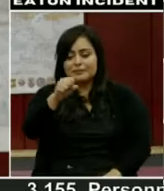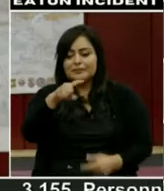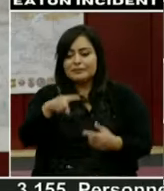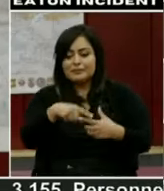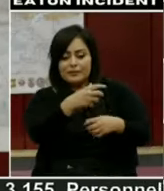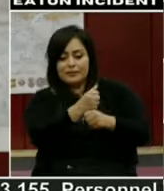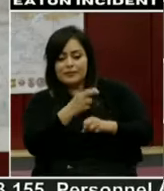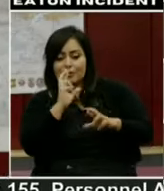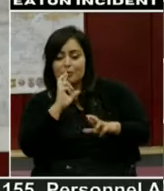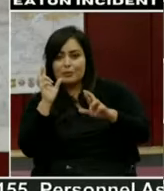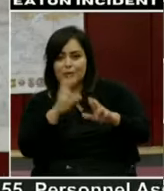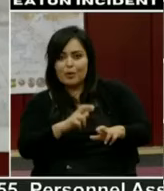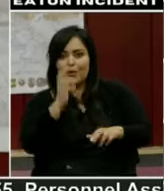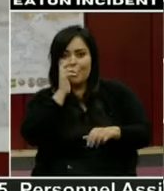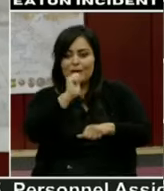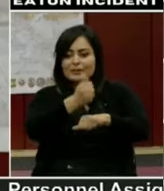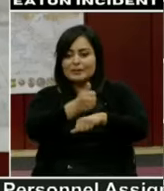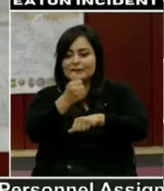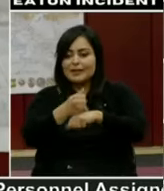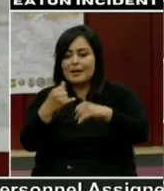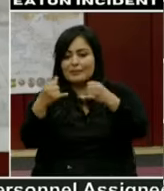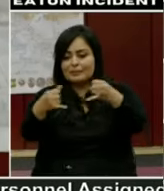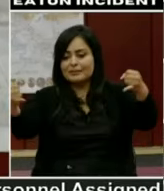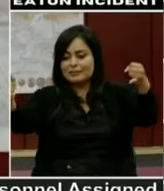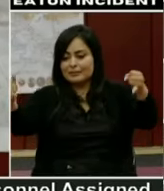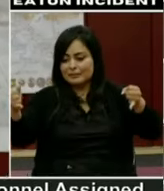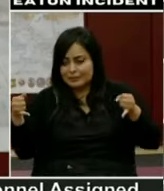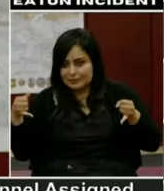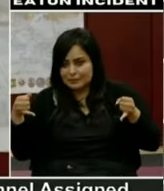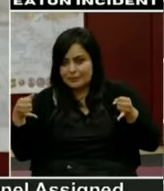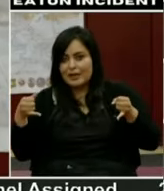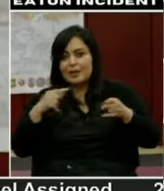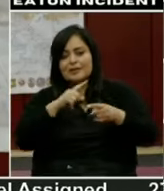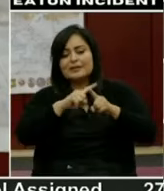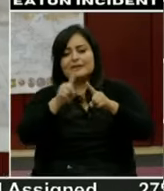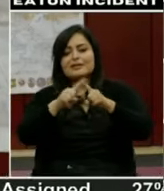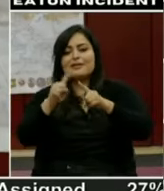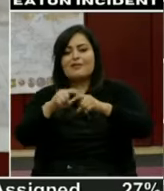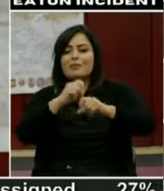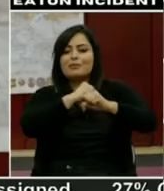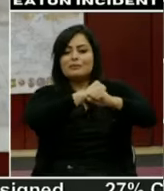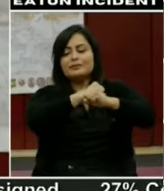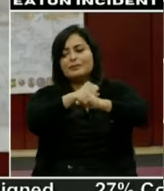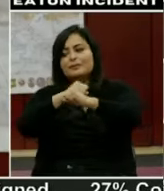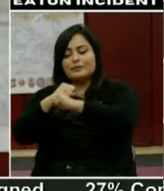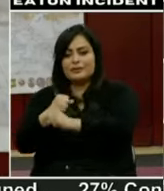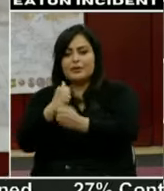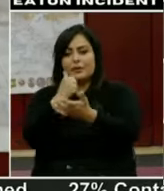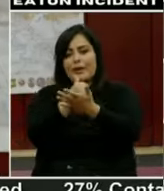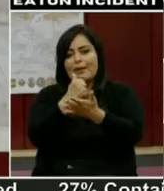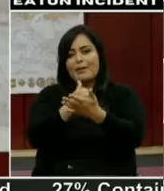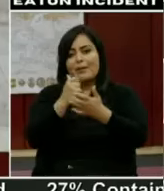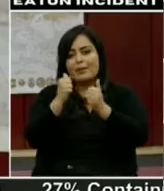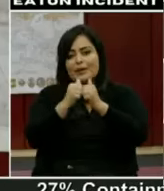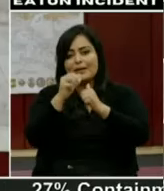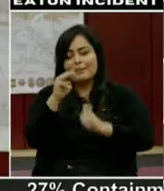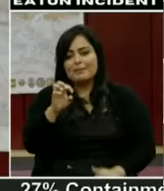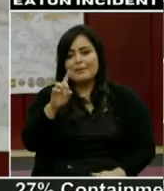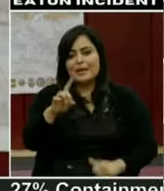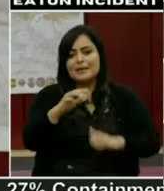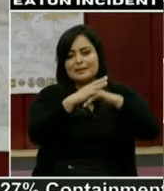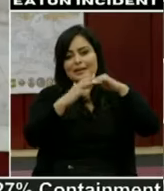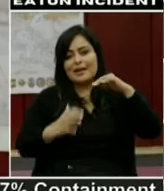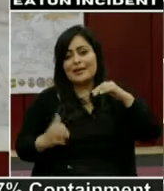doing that. We'll be putting up K-rail and all the other precautions to help with the mudslides if and when that